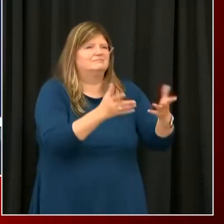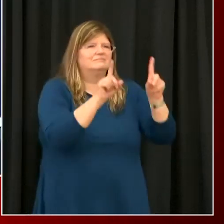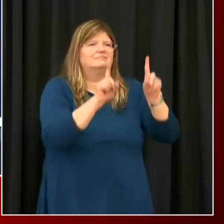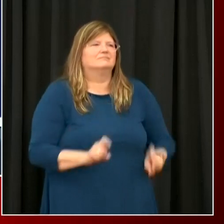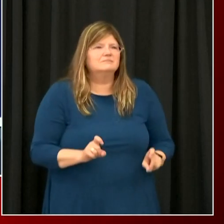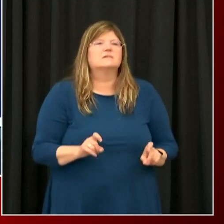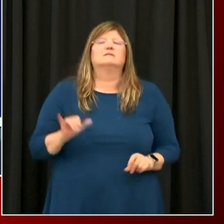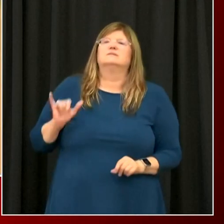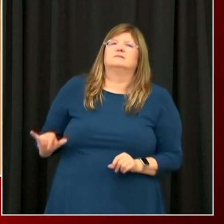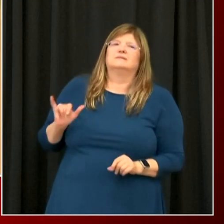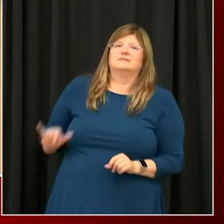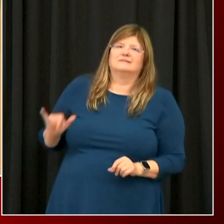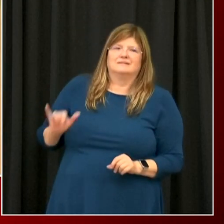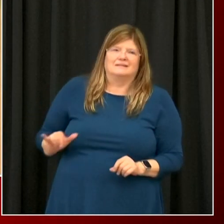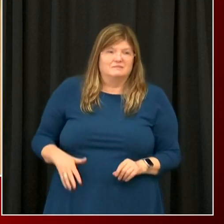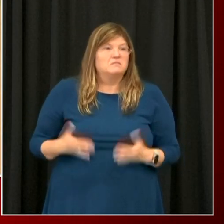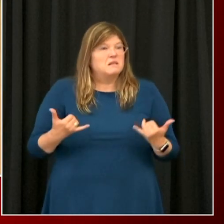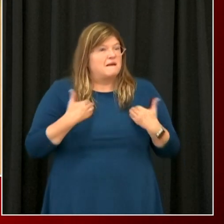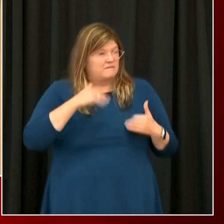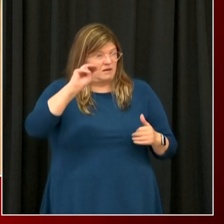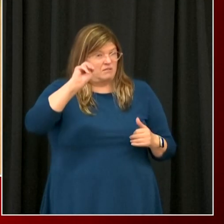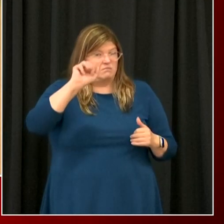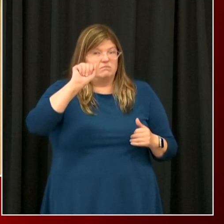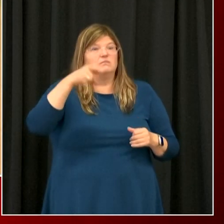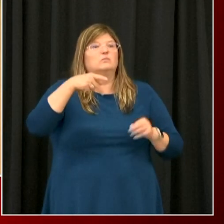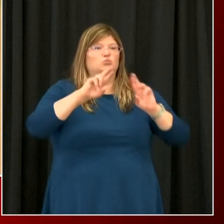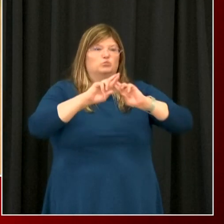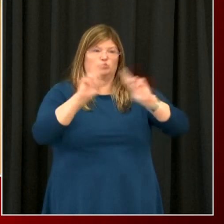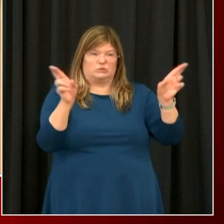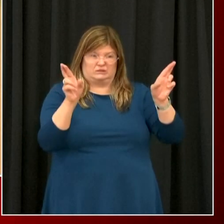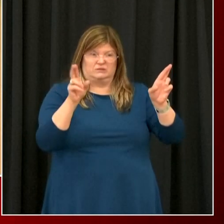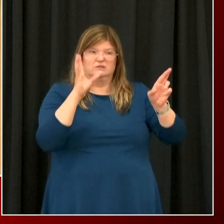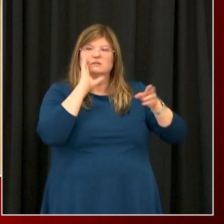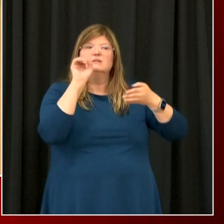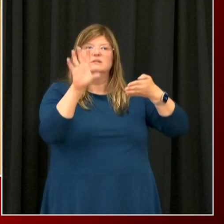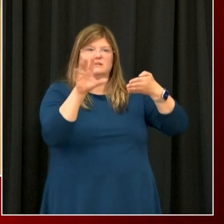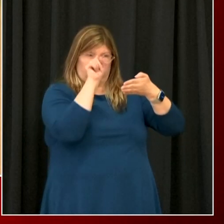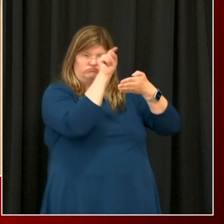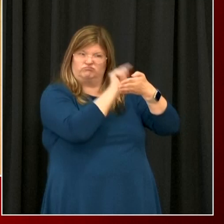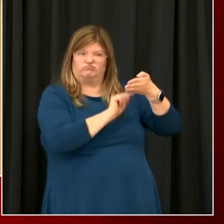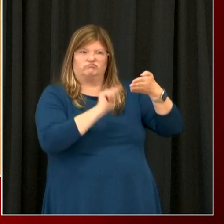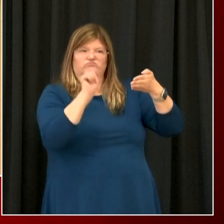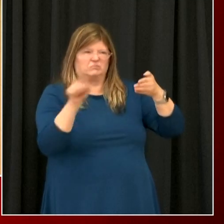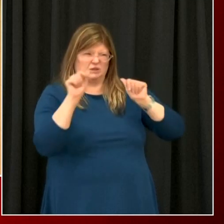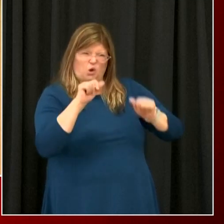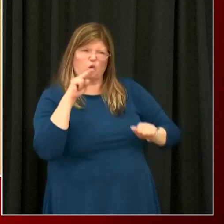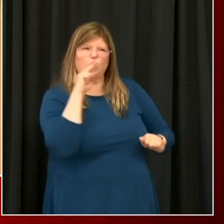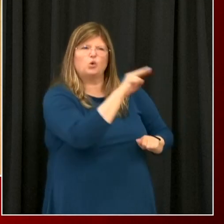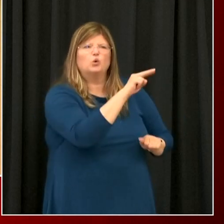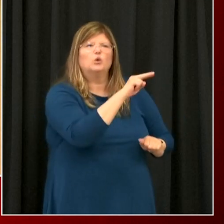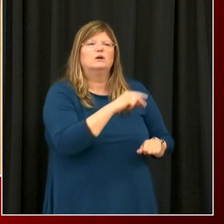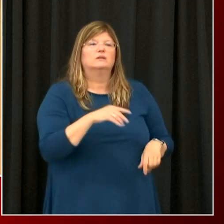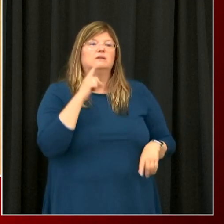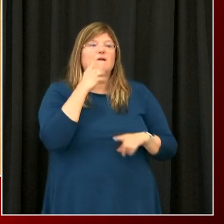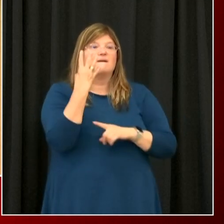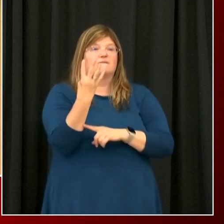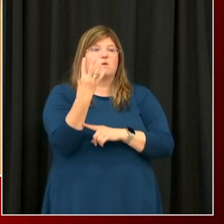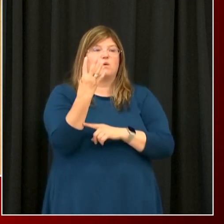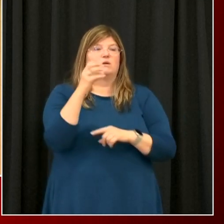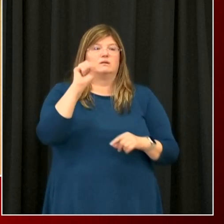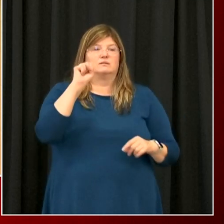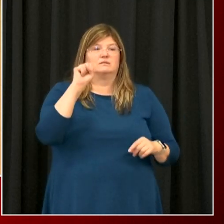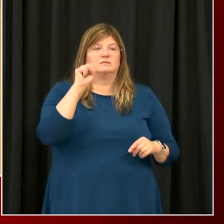and the locations. Let me just read through them. Engine 4 in Ward 1 on Sherman Avenue, Engine 8 on